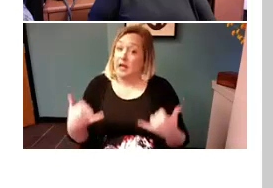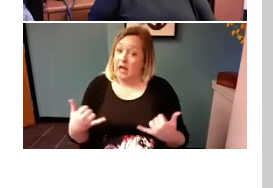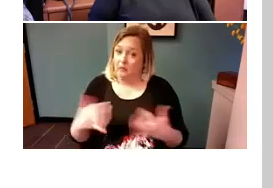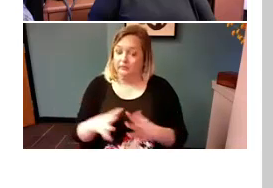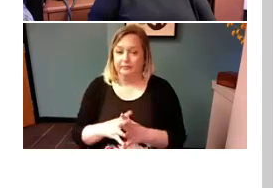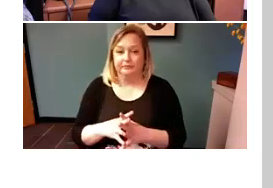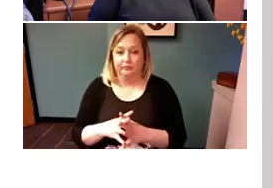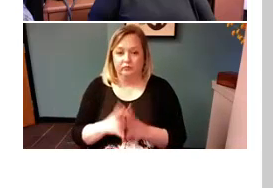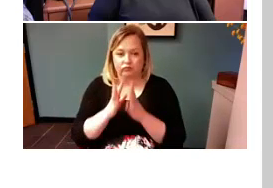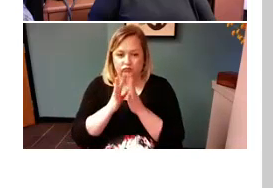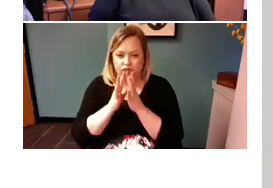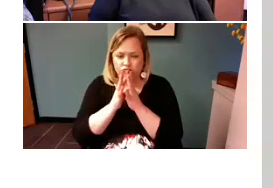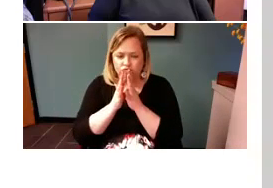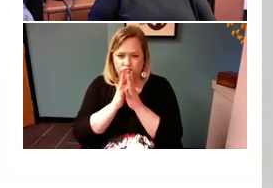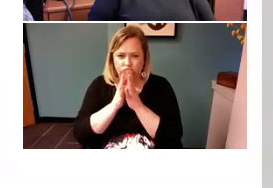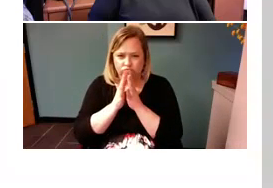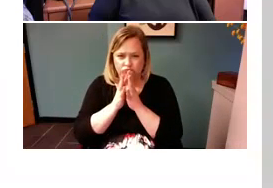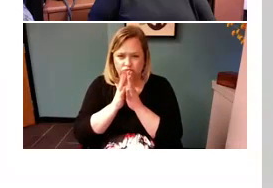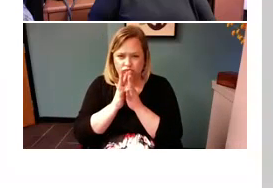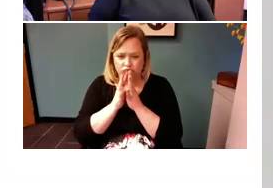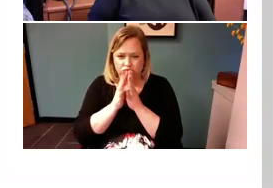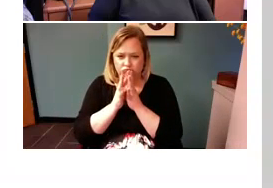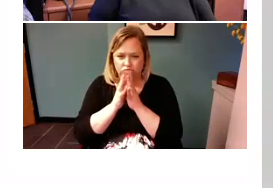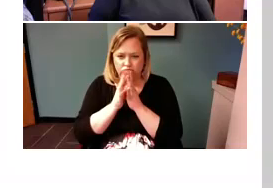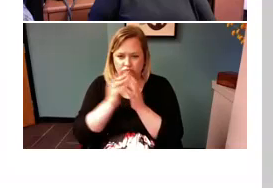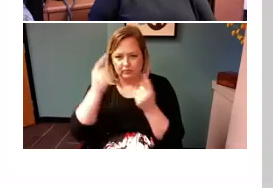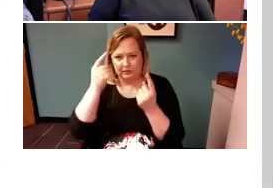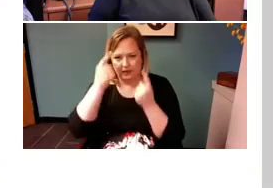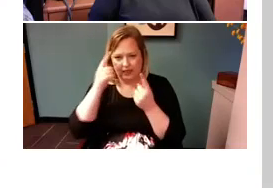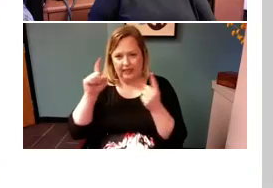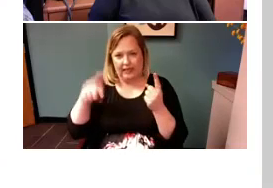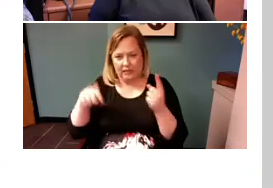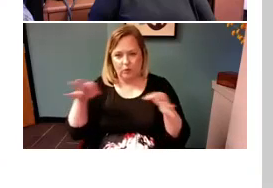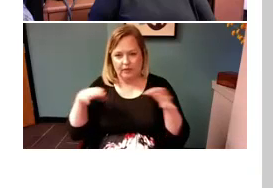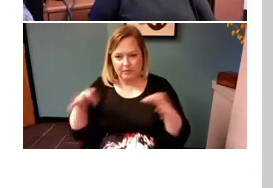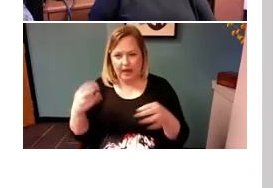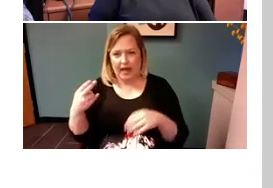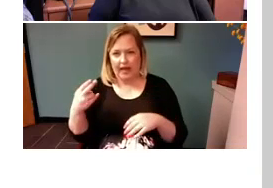you know what, I need to explain stacks to you guys first, because I think that you guys forgot about that too.